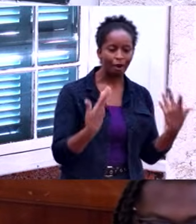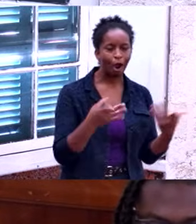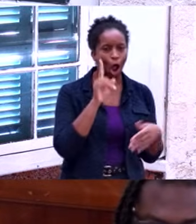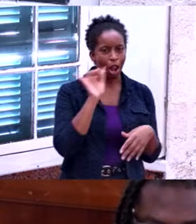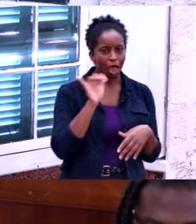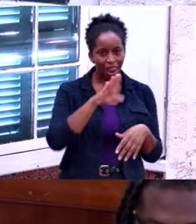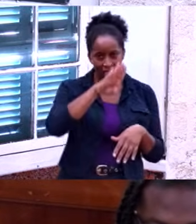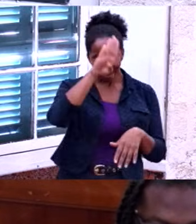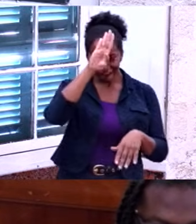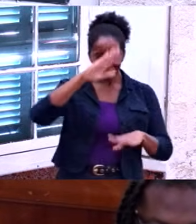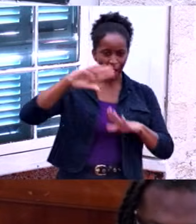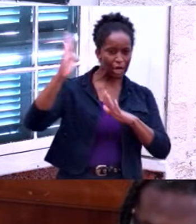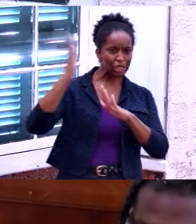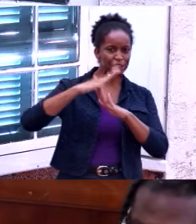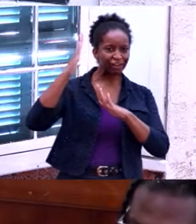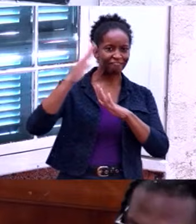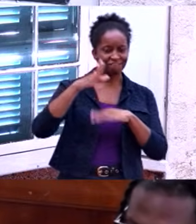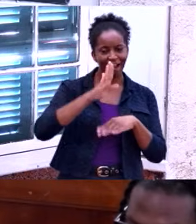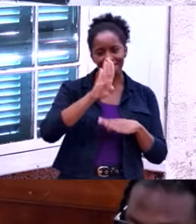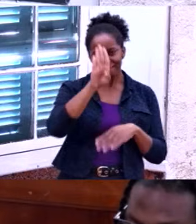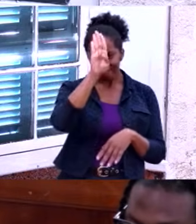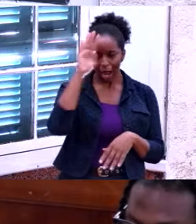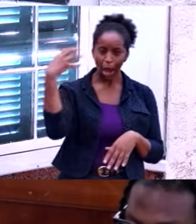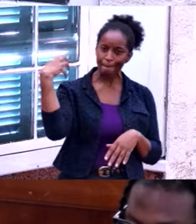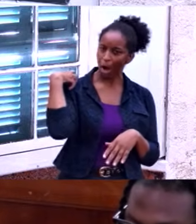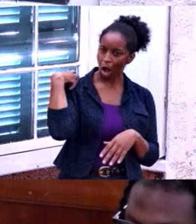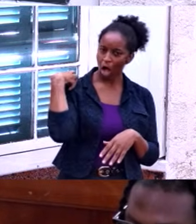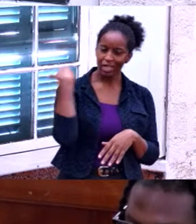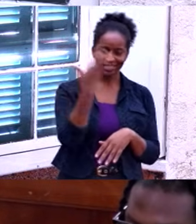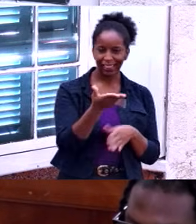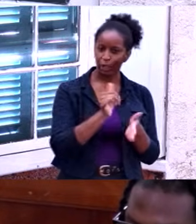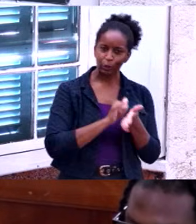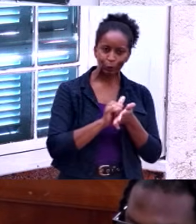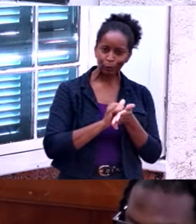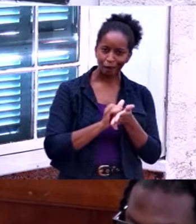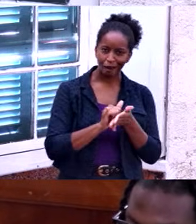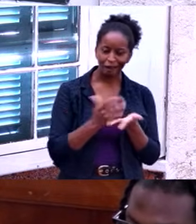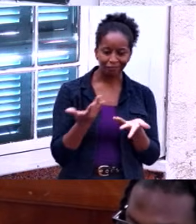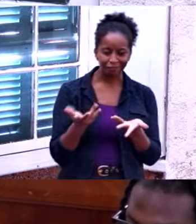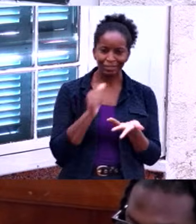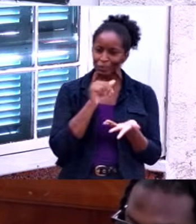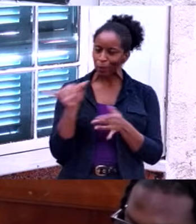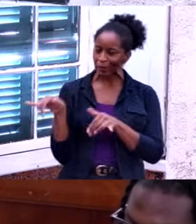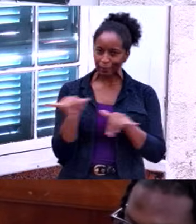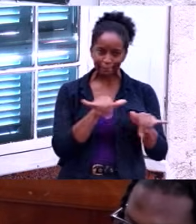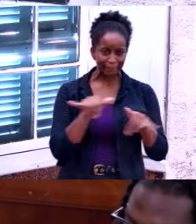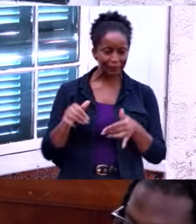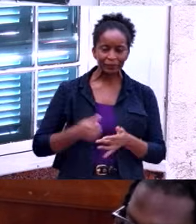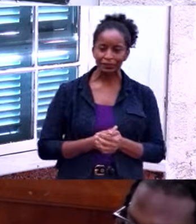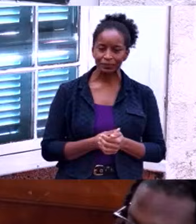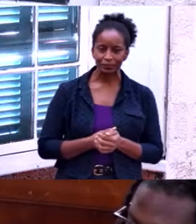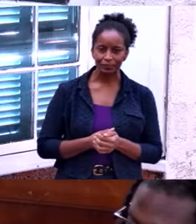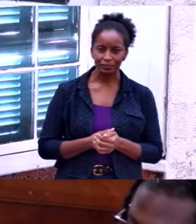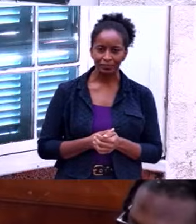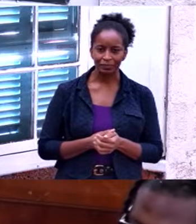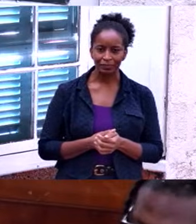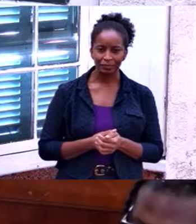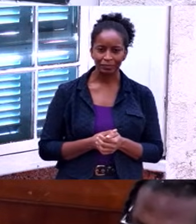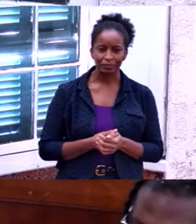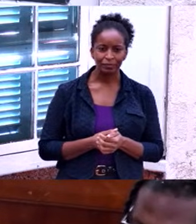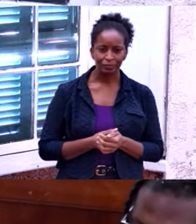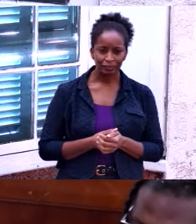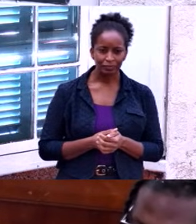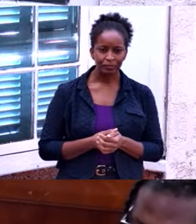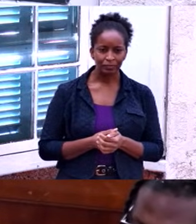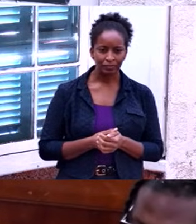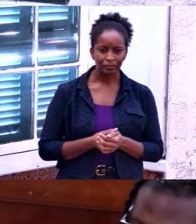work. Because that is a serious statement that you have to watch. Because when you look and evaluate all of what is going